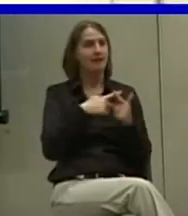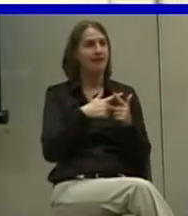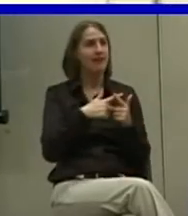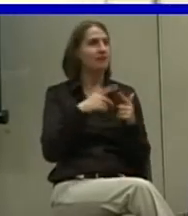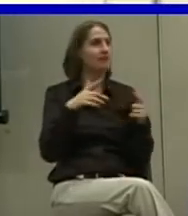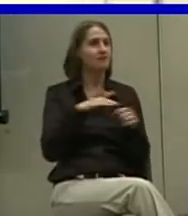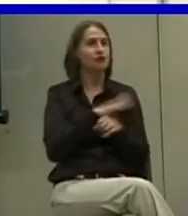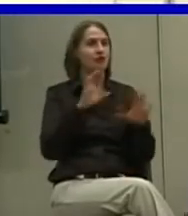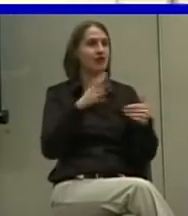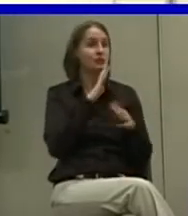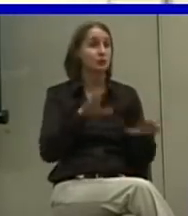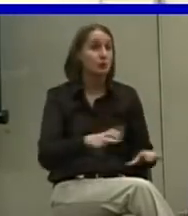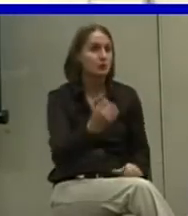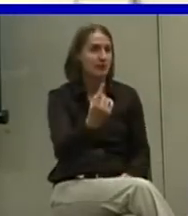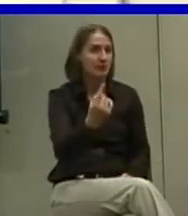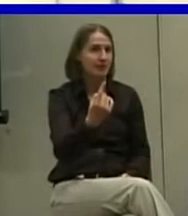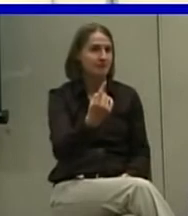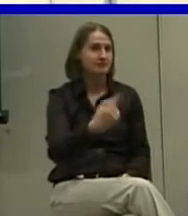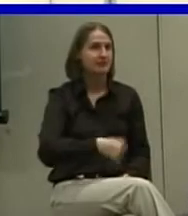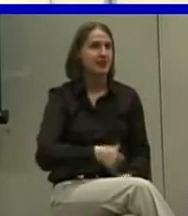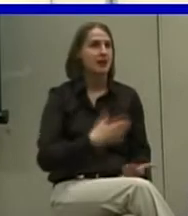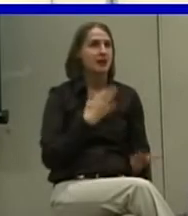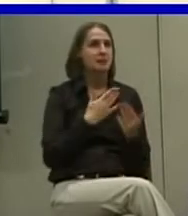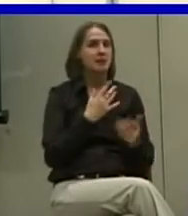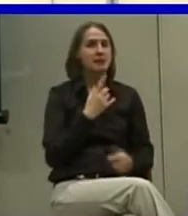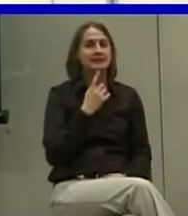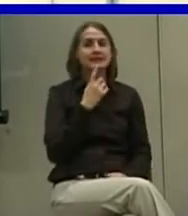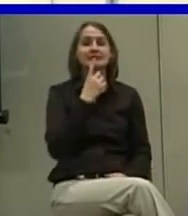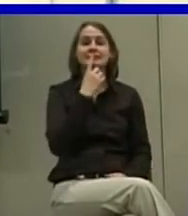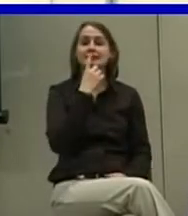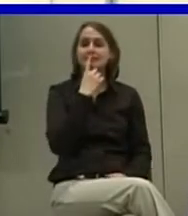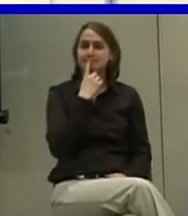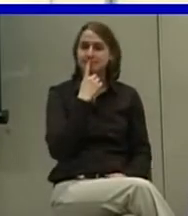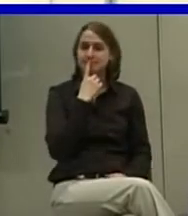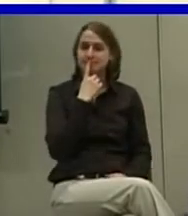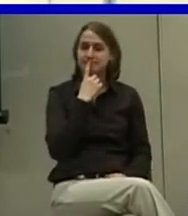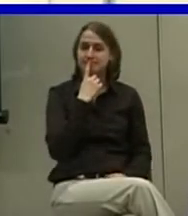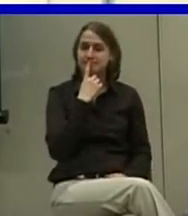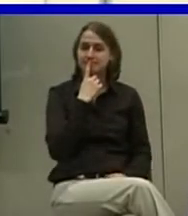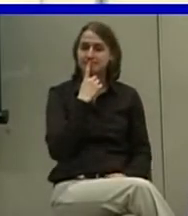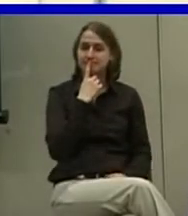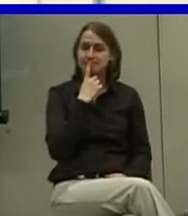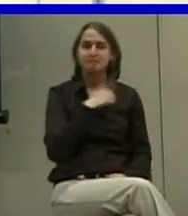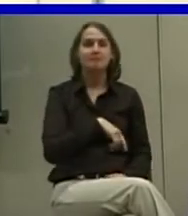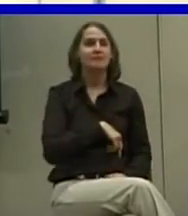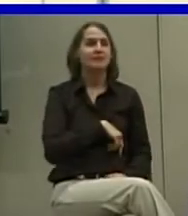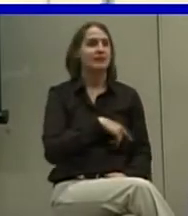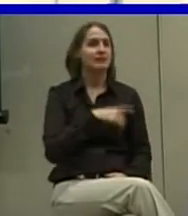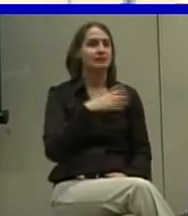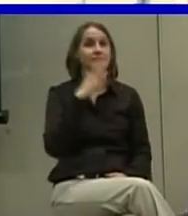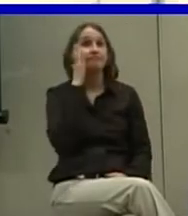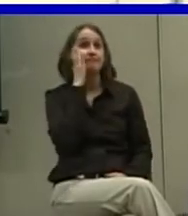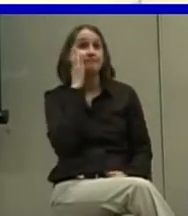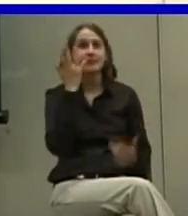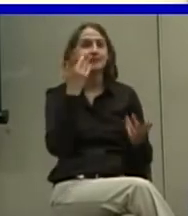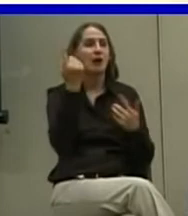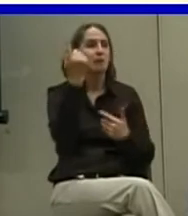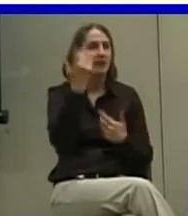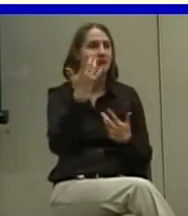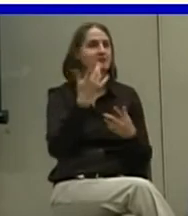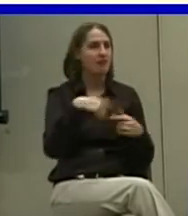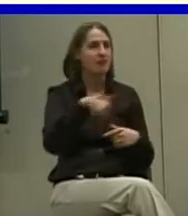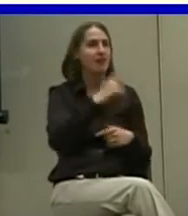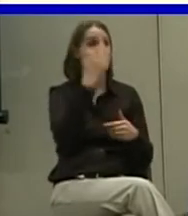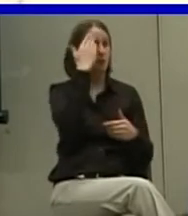something. One hand up to their face, this, something, tells kids